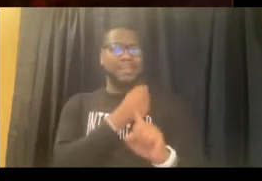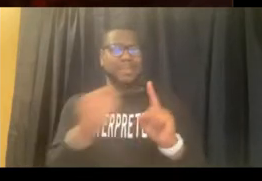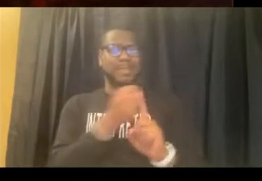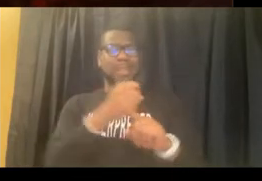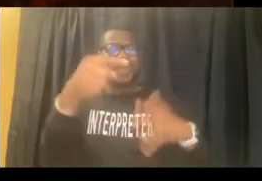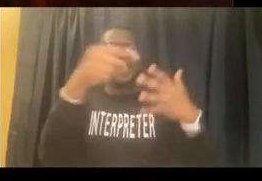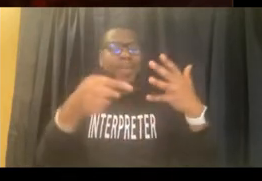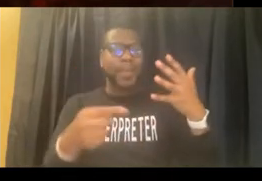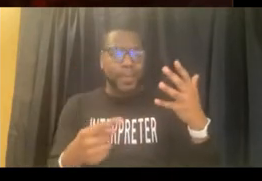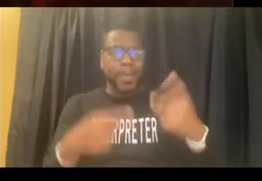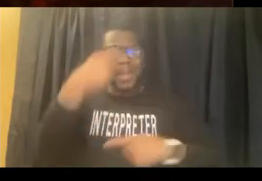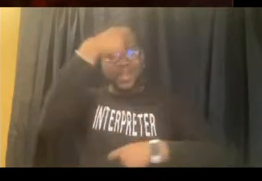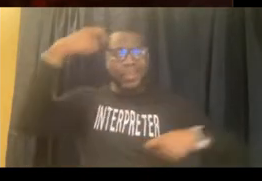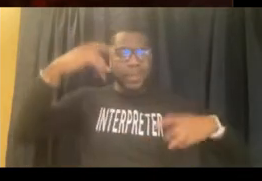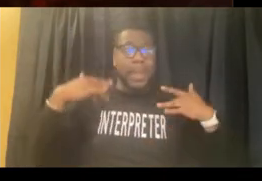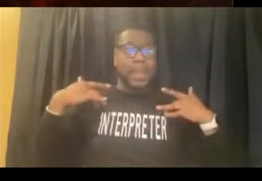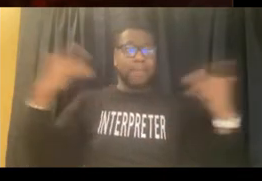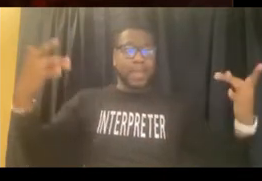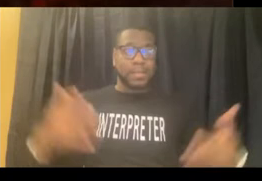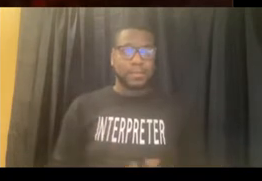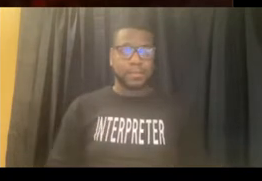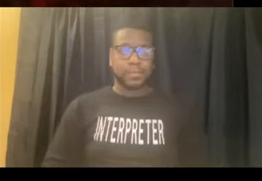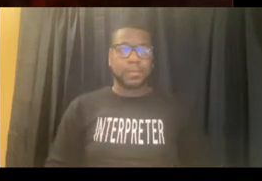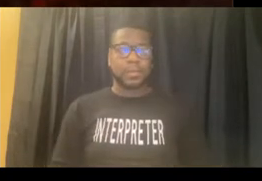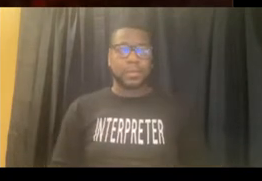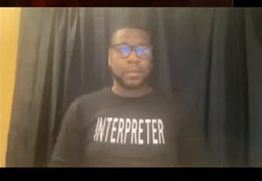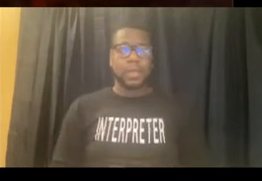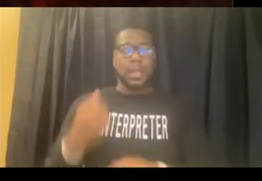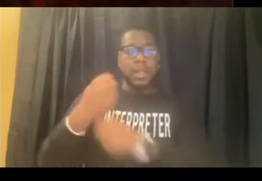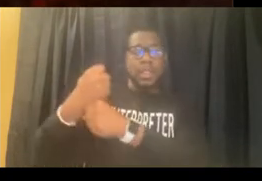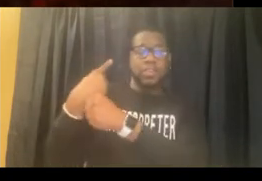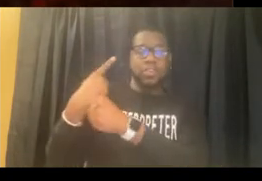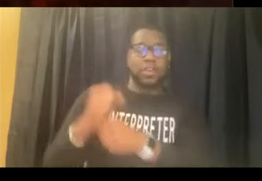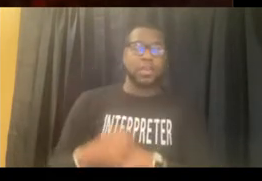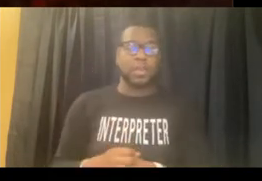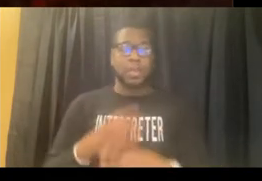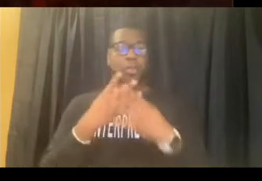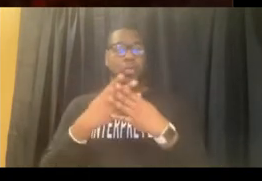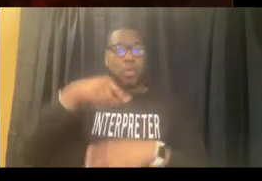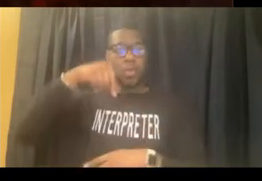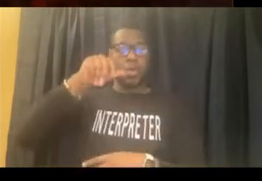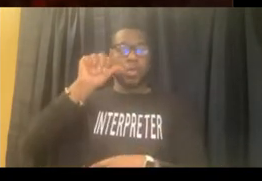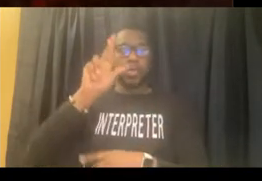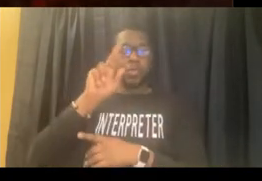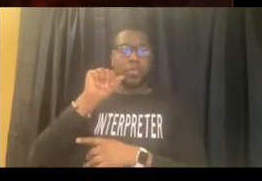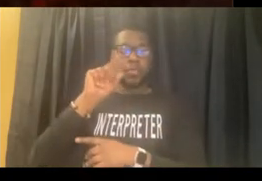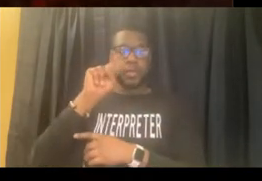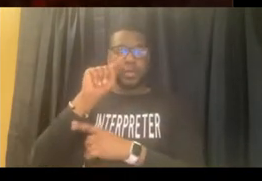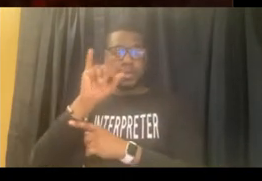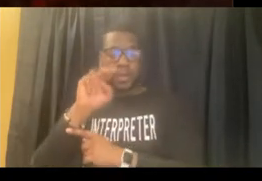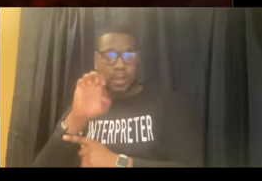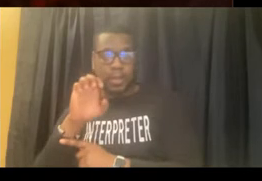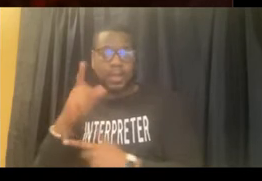events. Last year, throughout quarantine, one thing that was very shocking to me as I'm going through